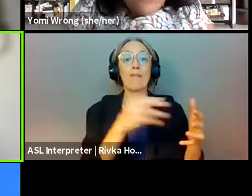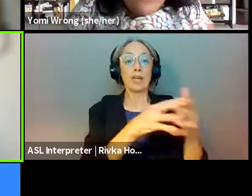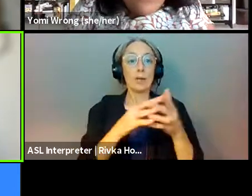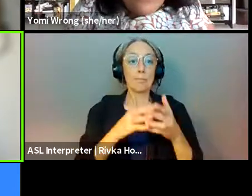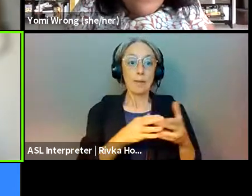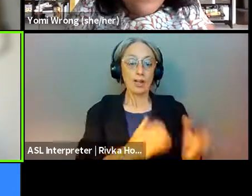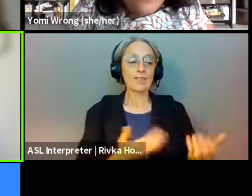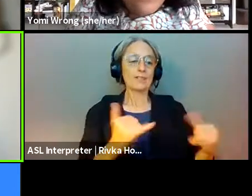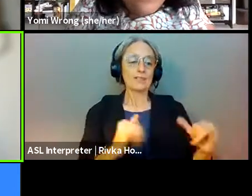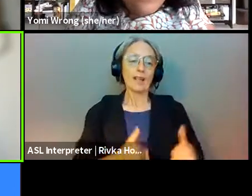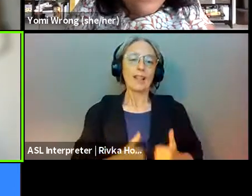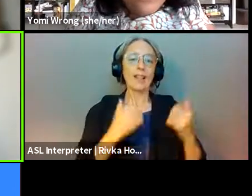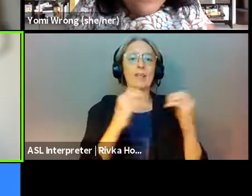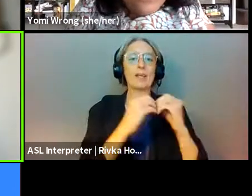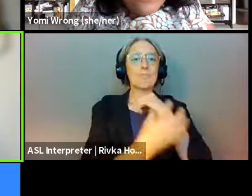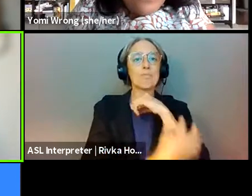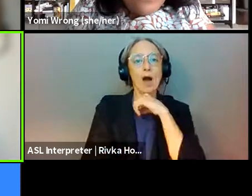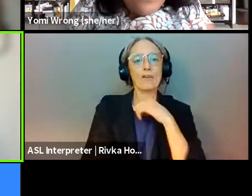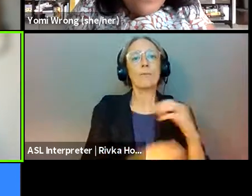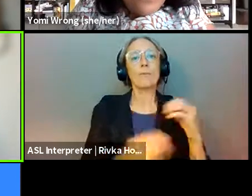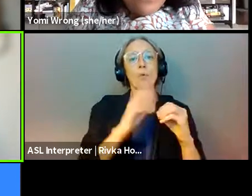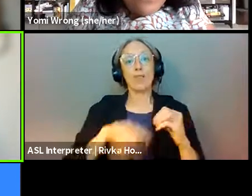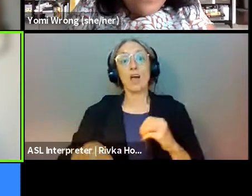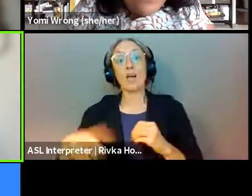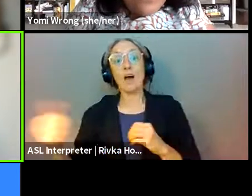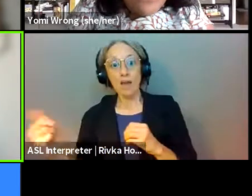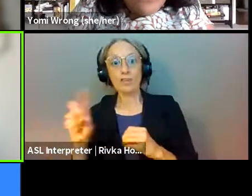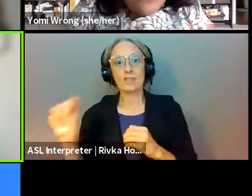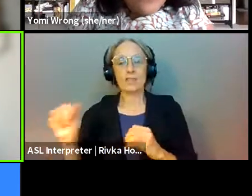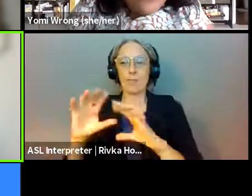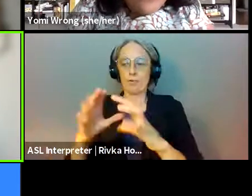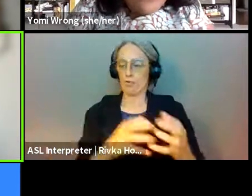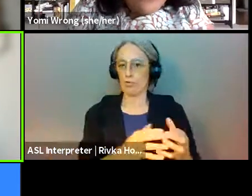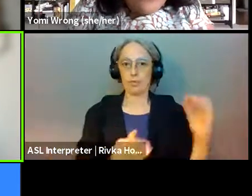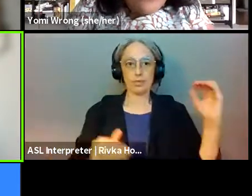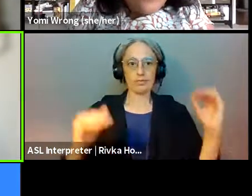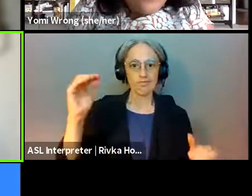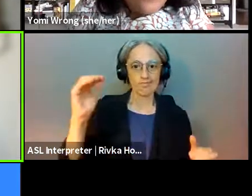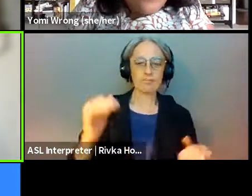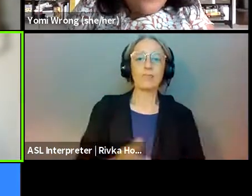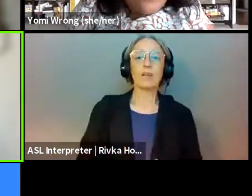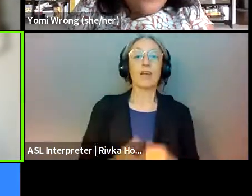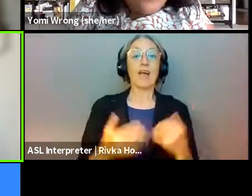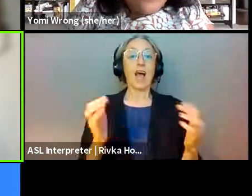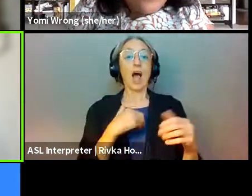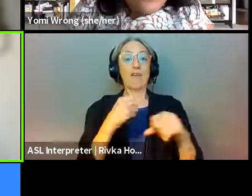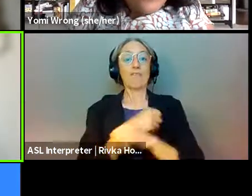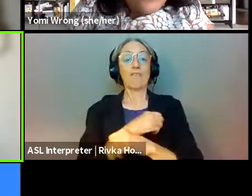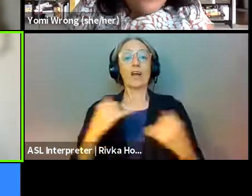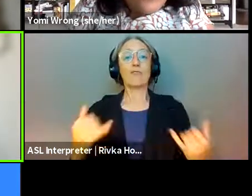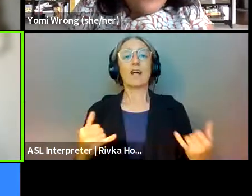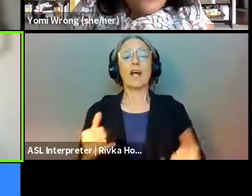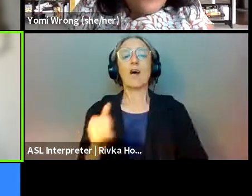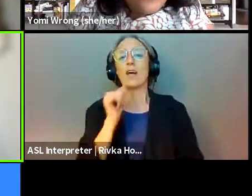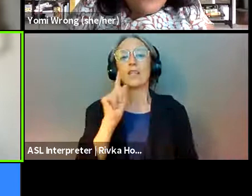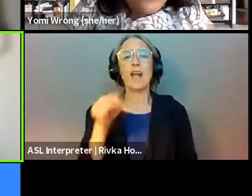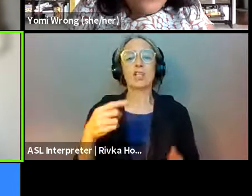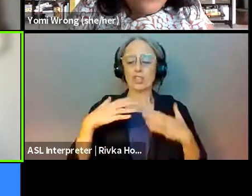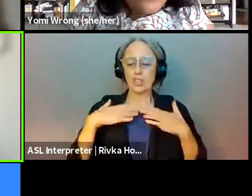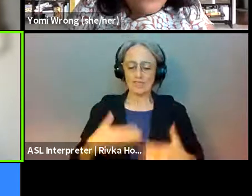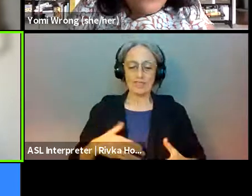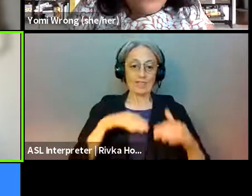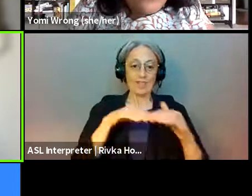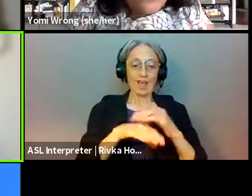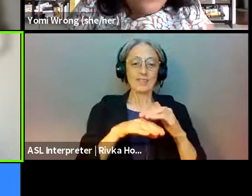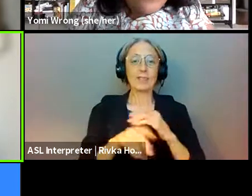group. And the fights that we continue now are not just for physical access, but true inclusion and equity.